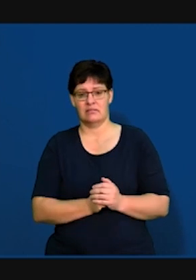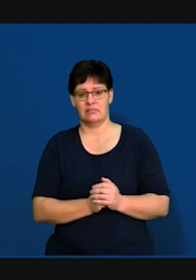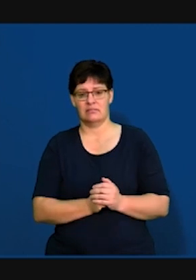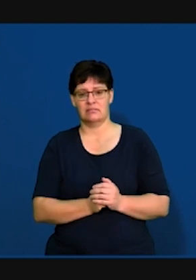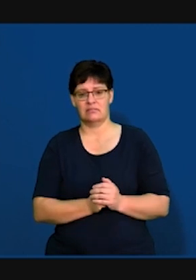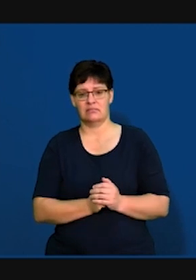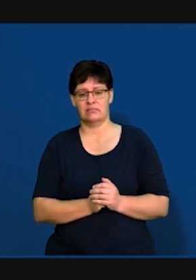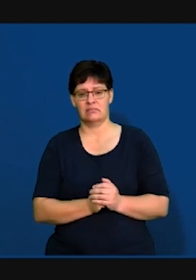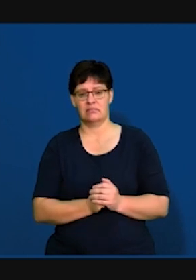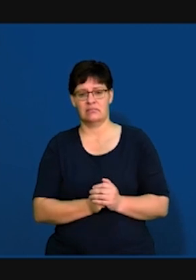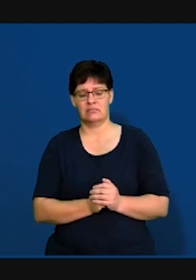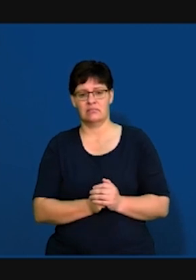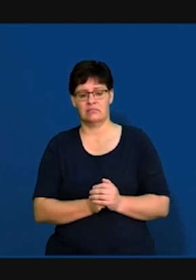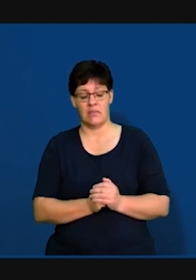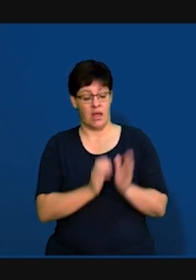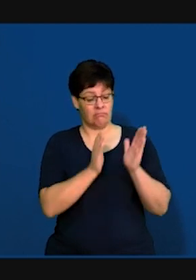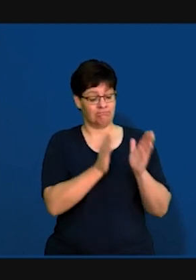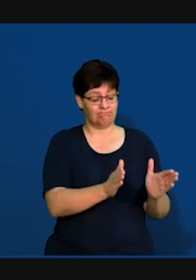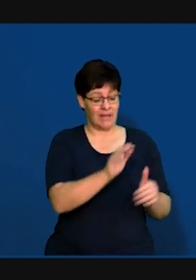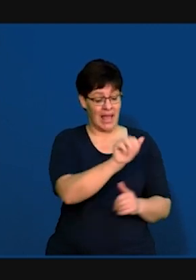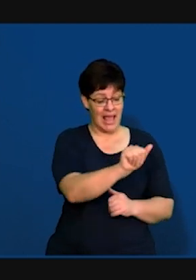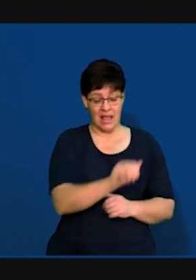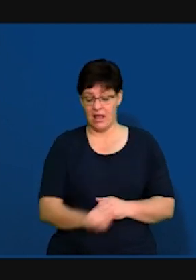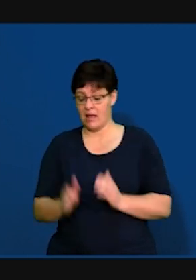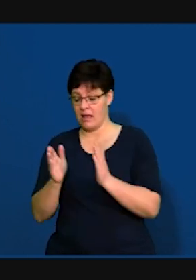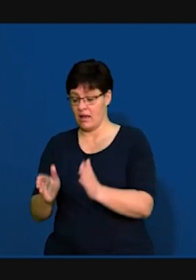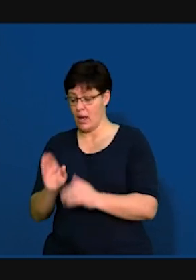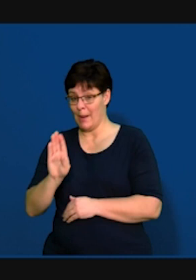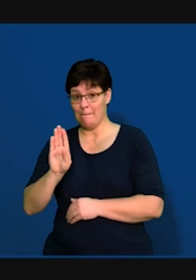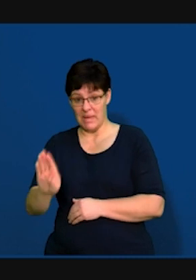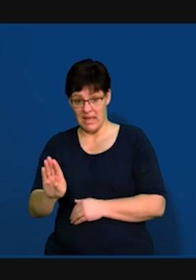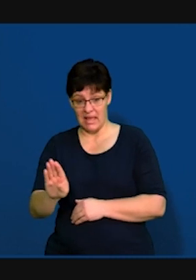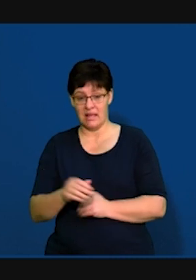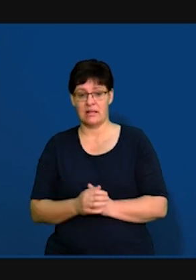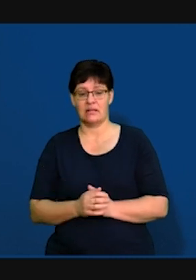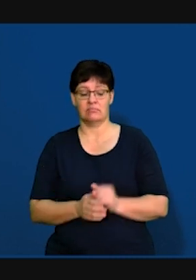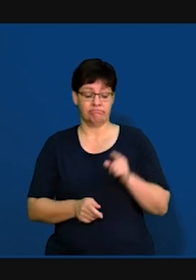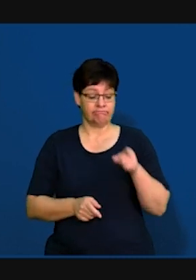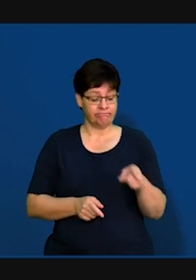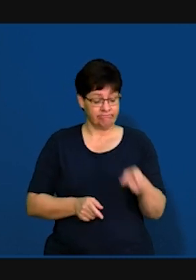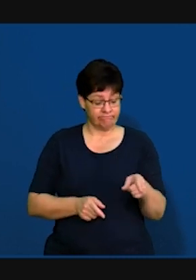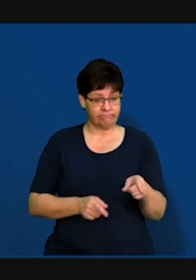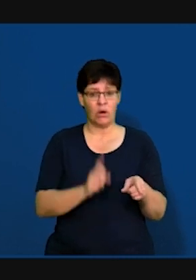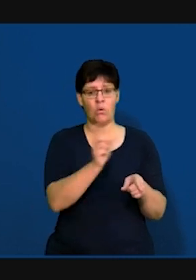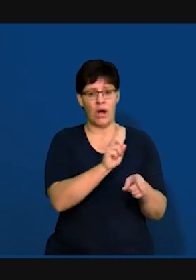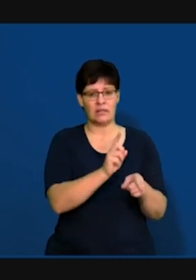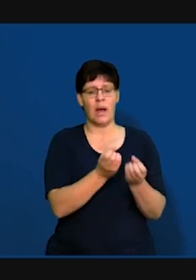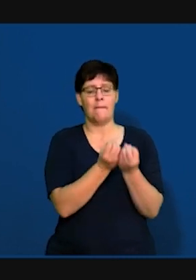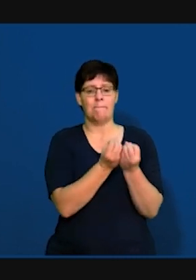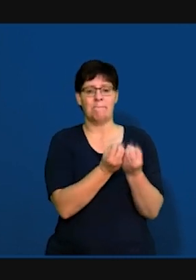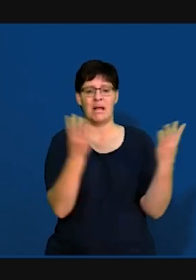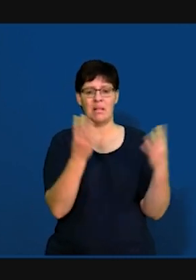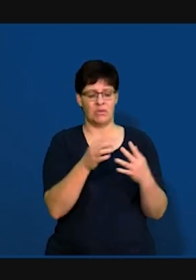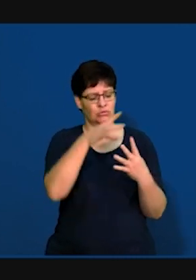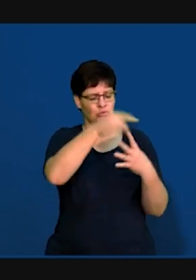that, the two sections that make up the paper is section A, which is based on the multiple choice